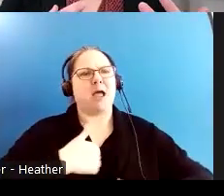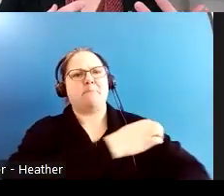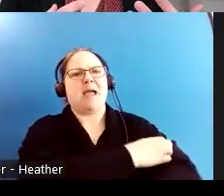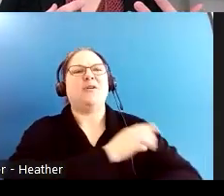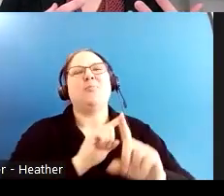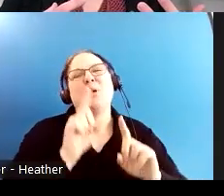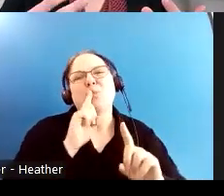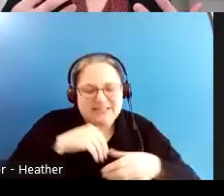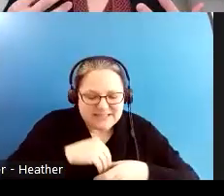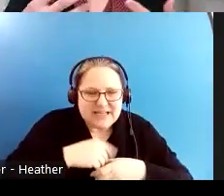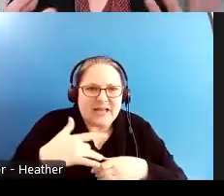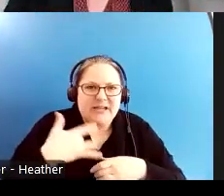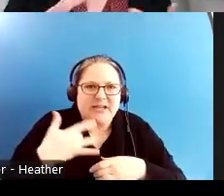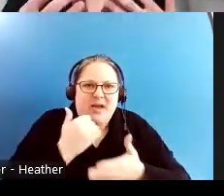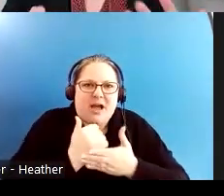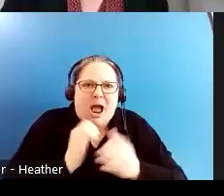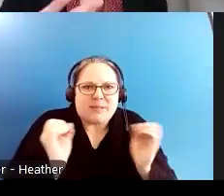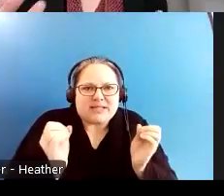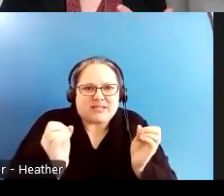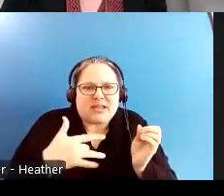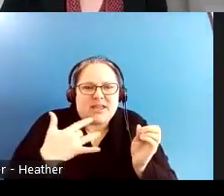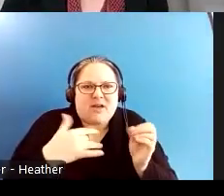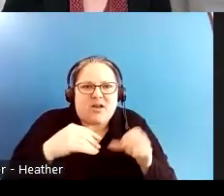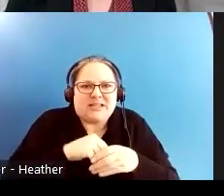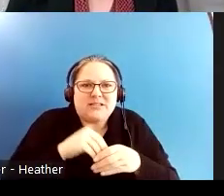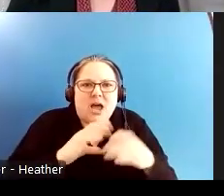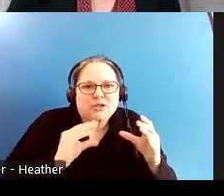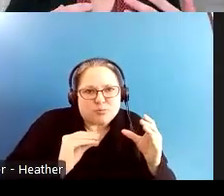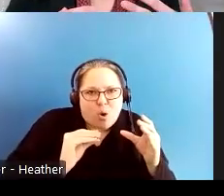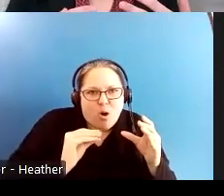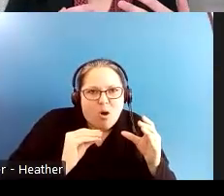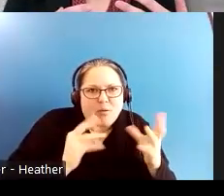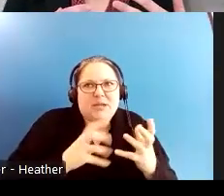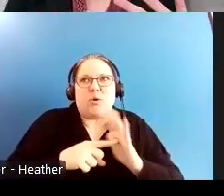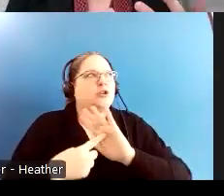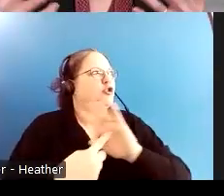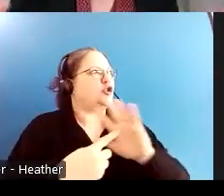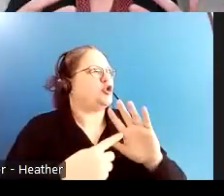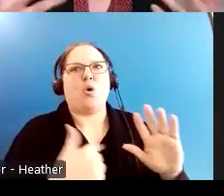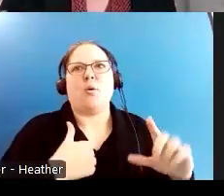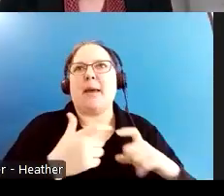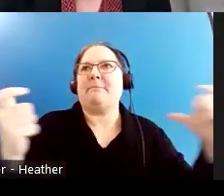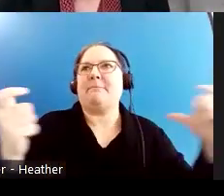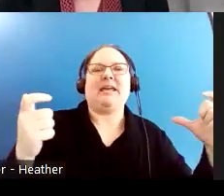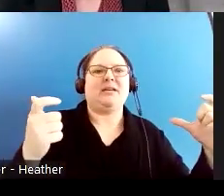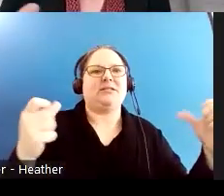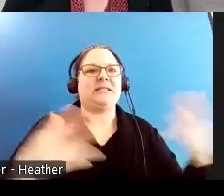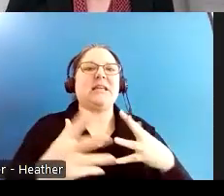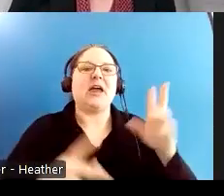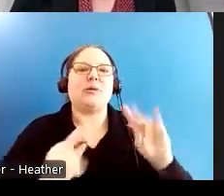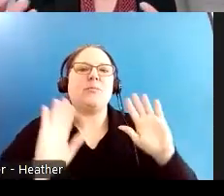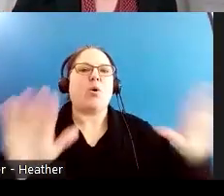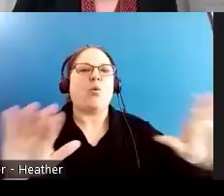and feeling small inside and feeling like he needed to sort of show power to protect himself from